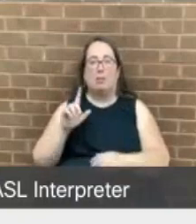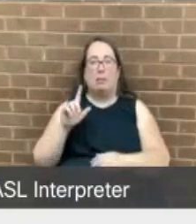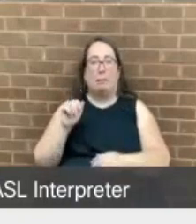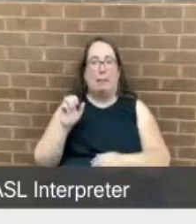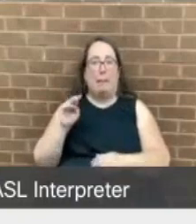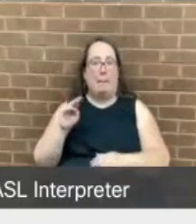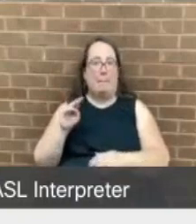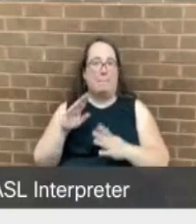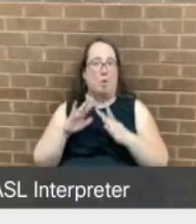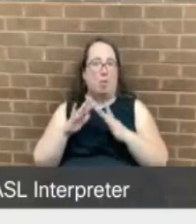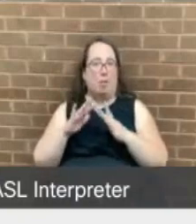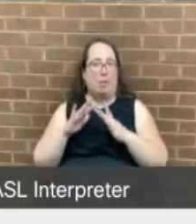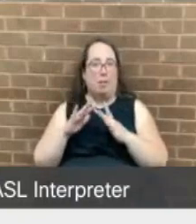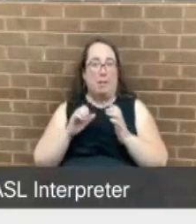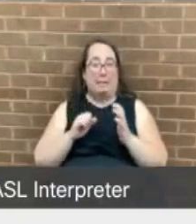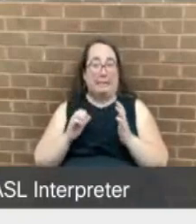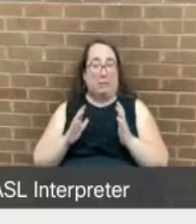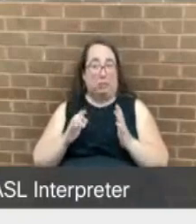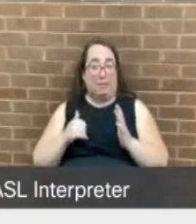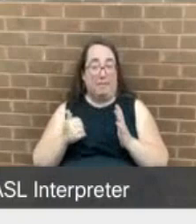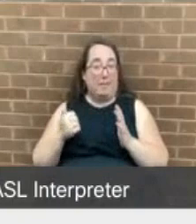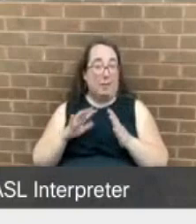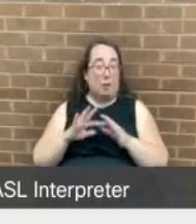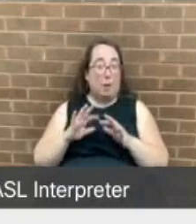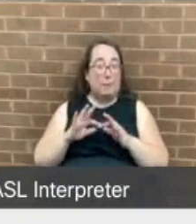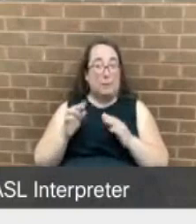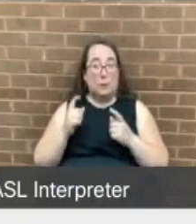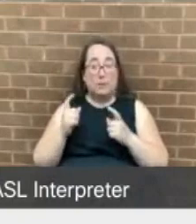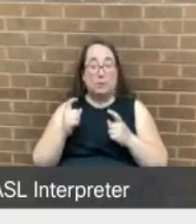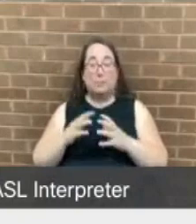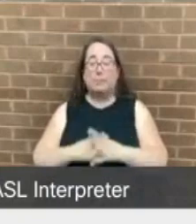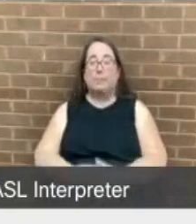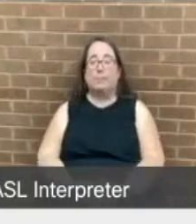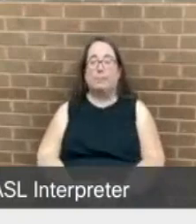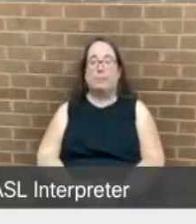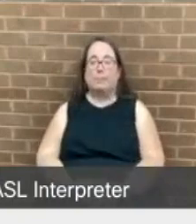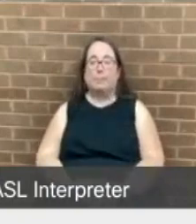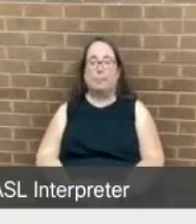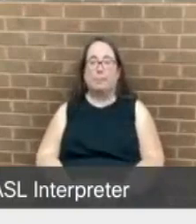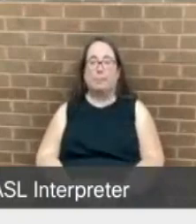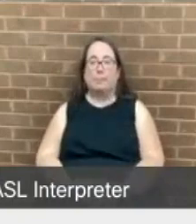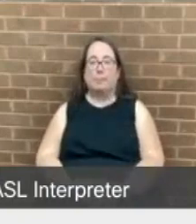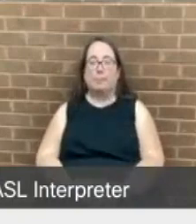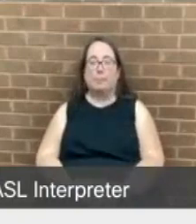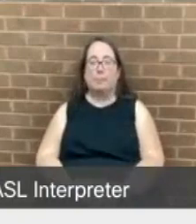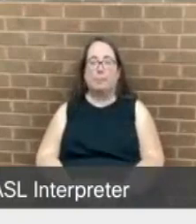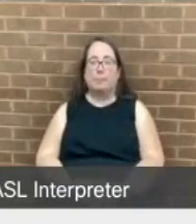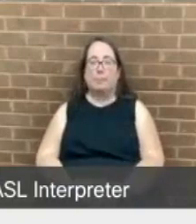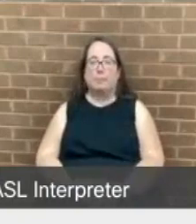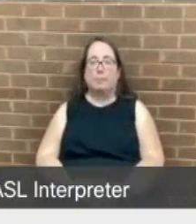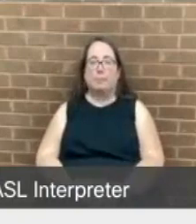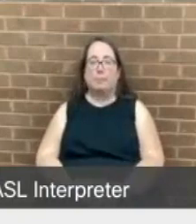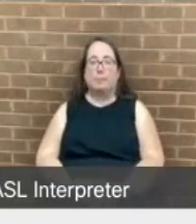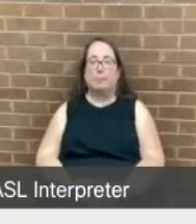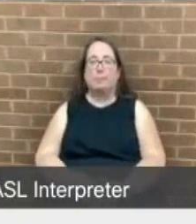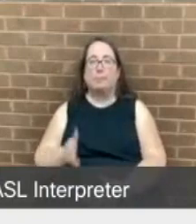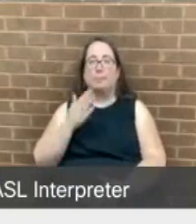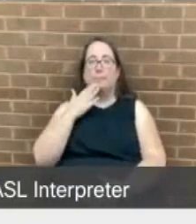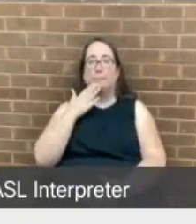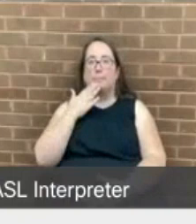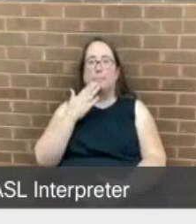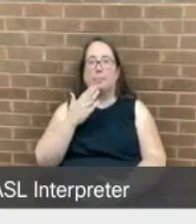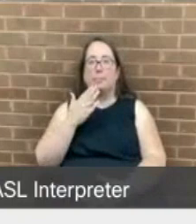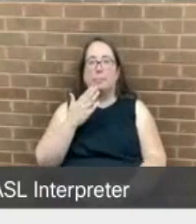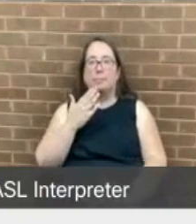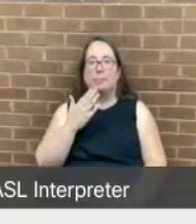to join us. So, Senator, if you have any comments or questions. Yeah. Thank you. And thanks to all